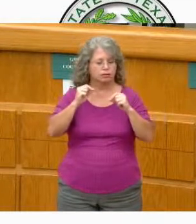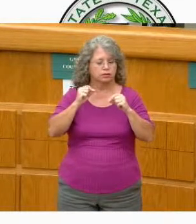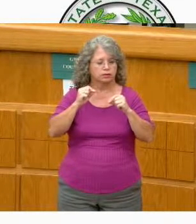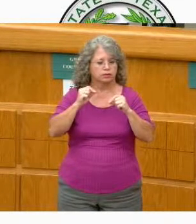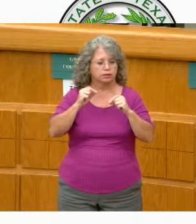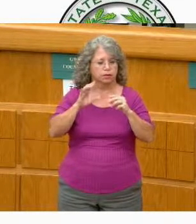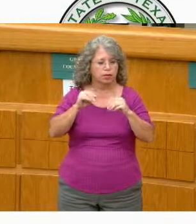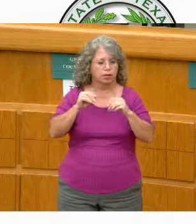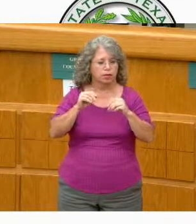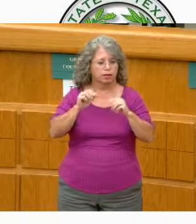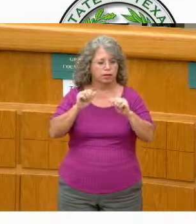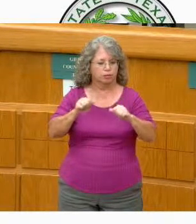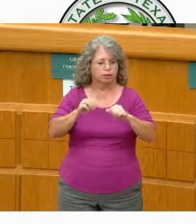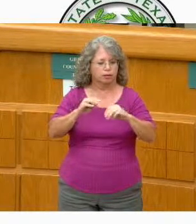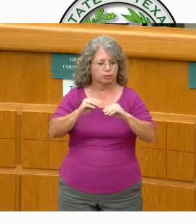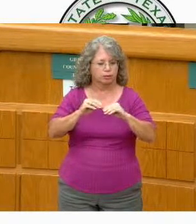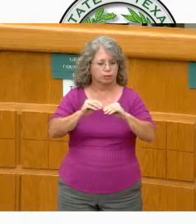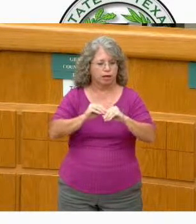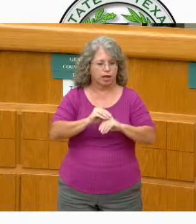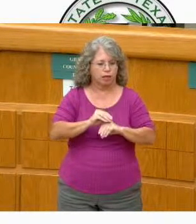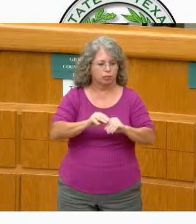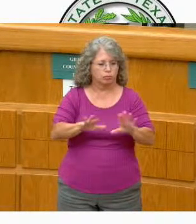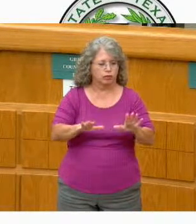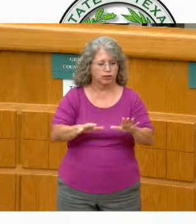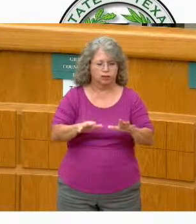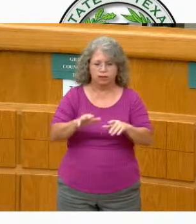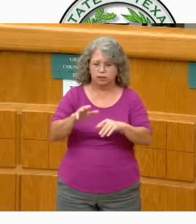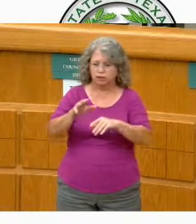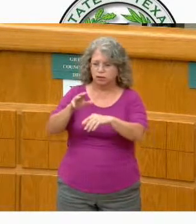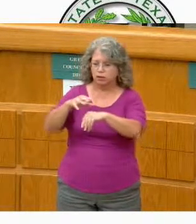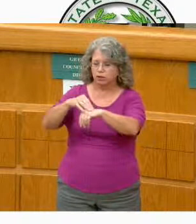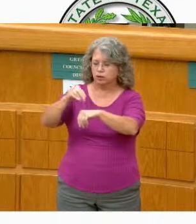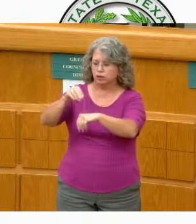and possible, outbreaks?